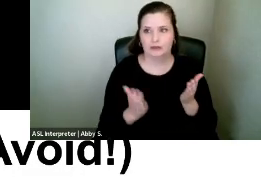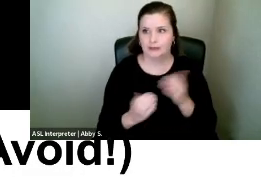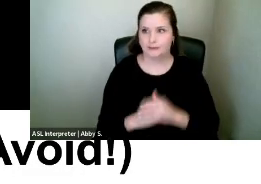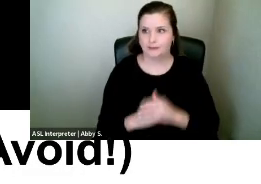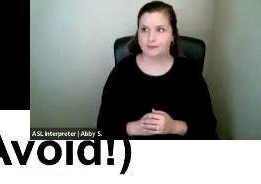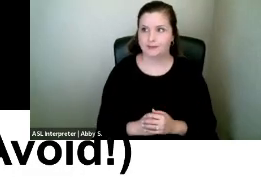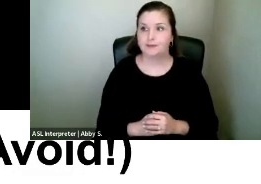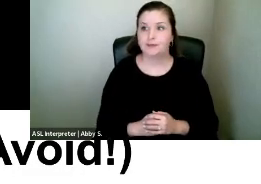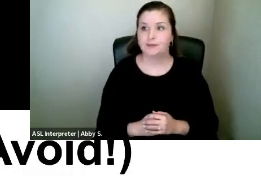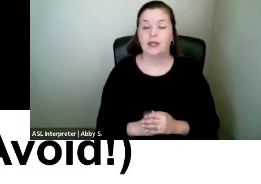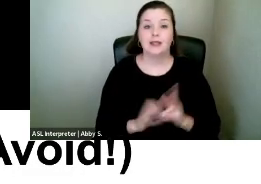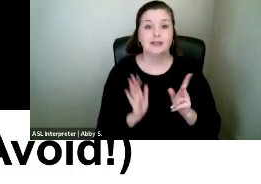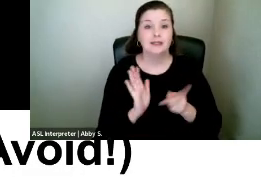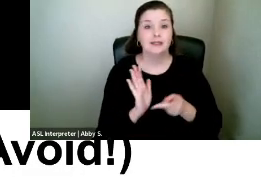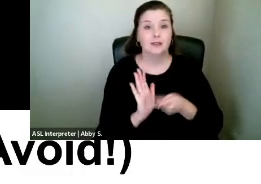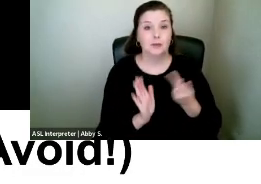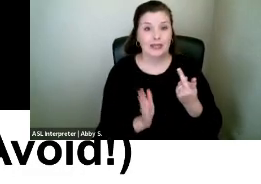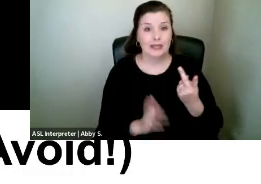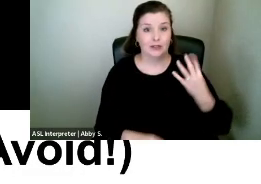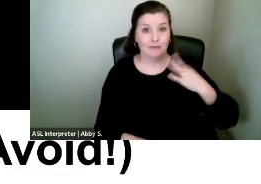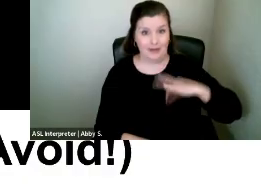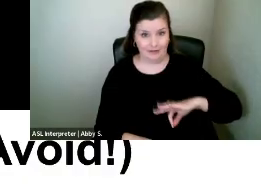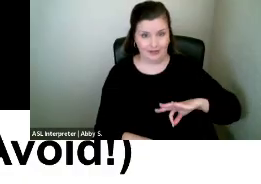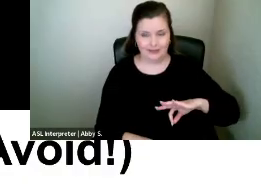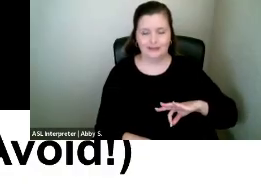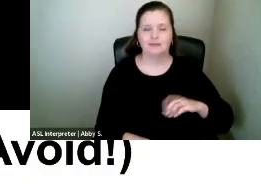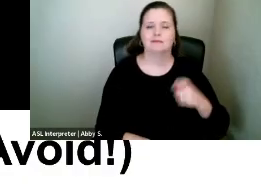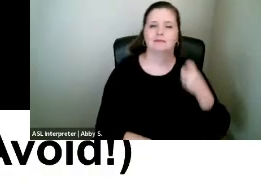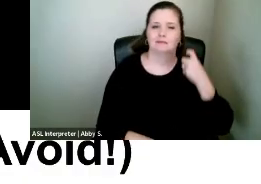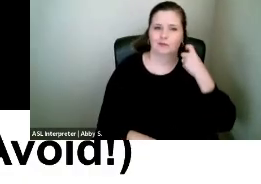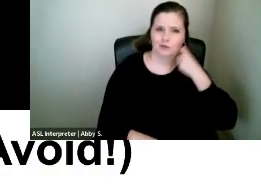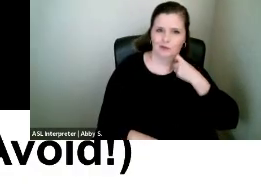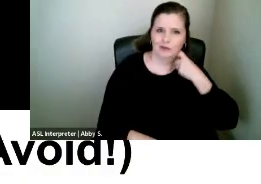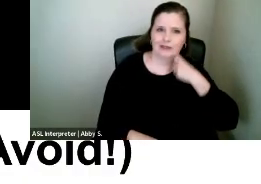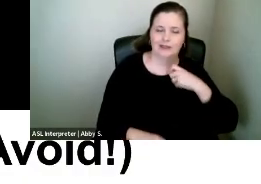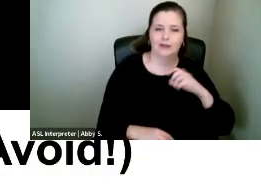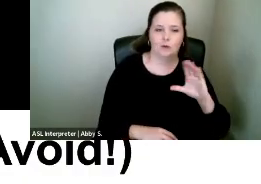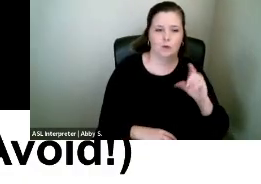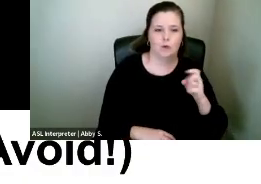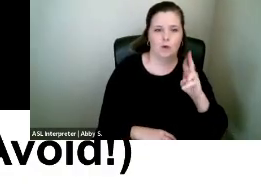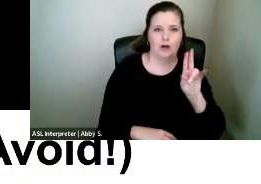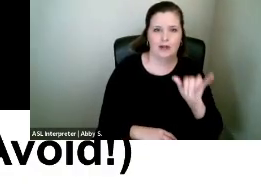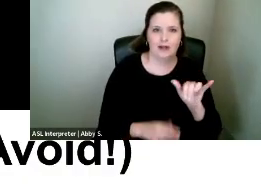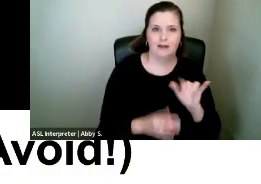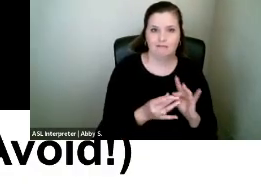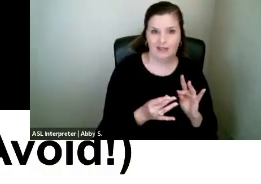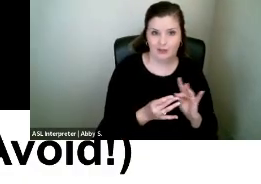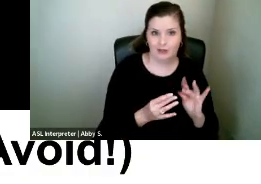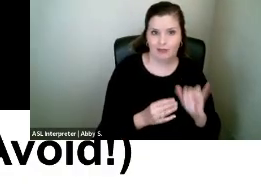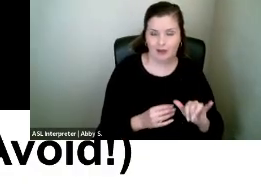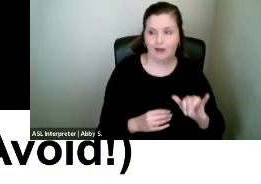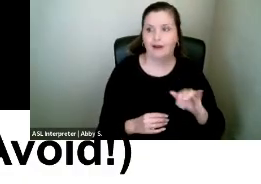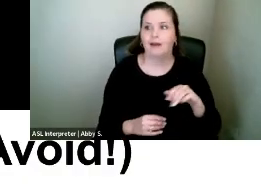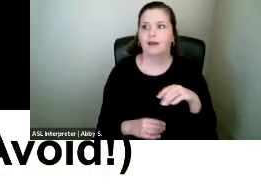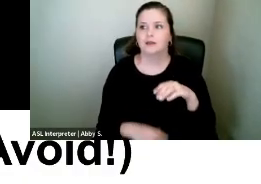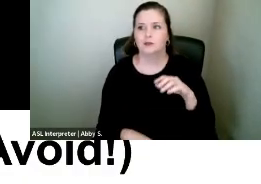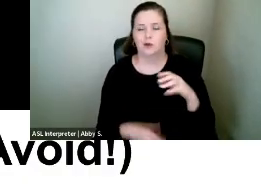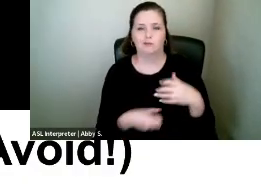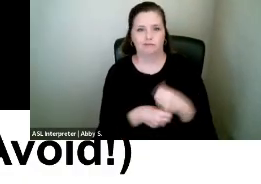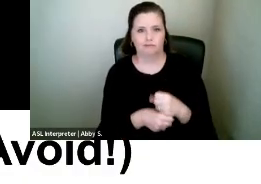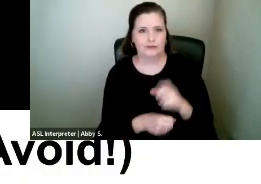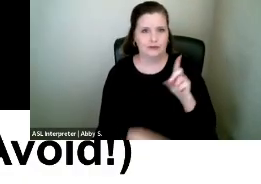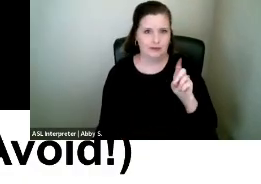Duplication of benefits. You heard Courtney mention duplication of benefits at the beginning of this webinar, and this is something we want